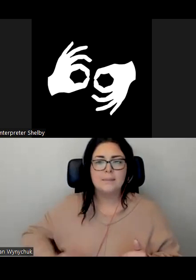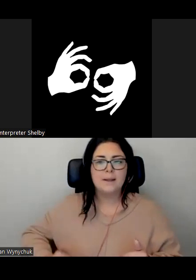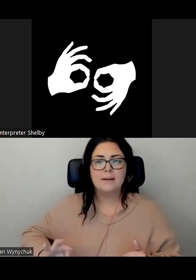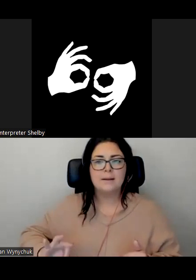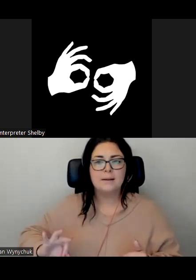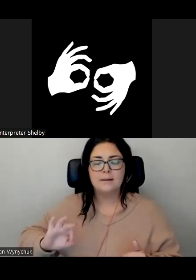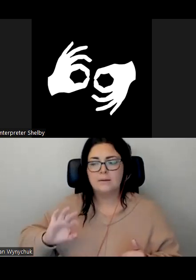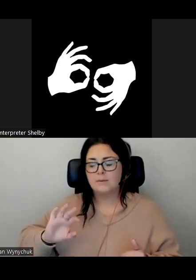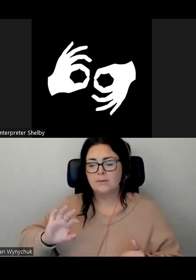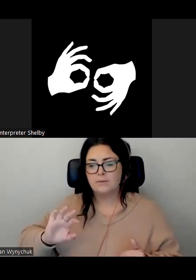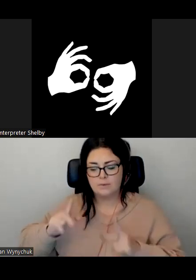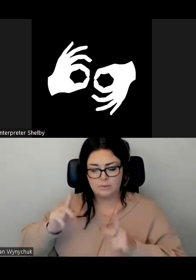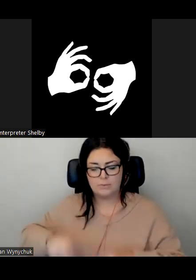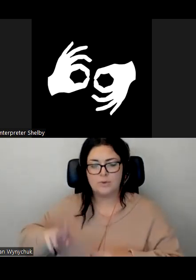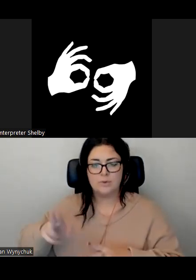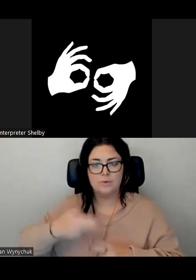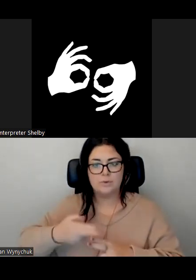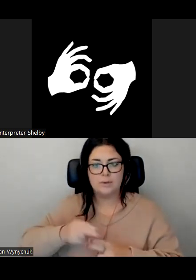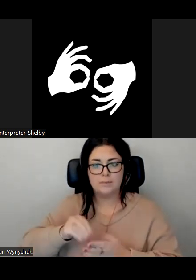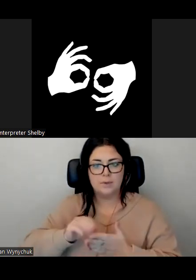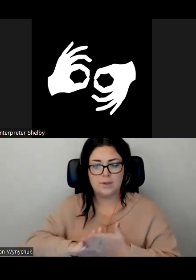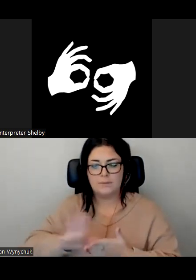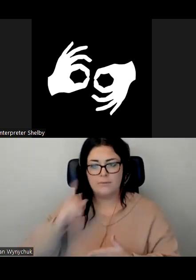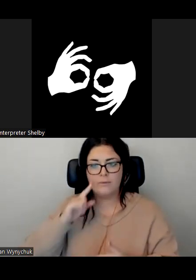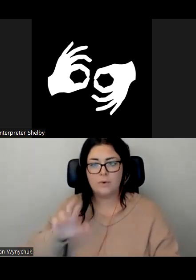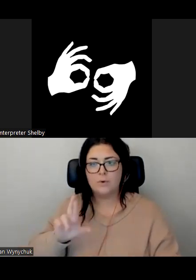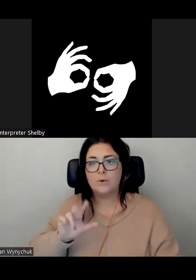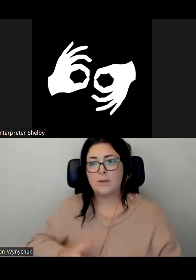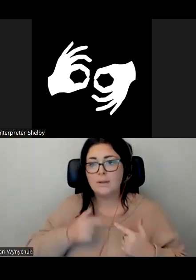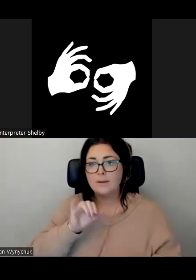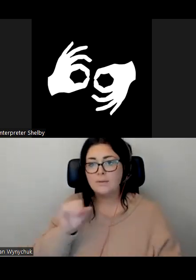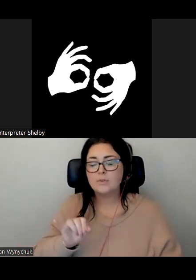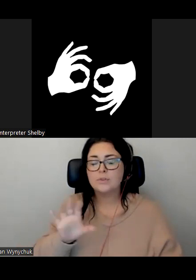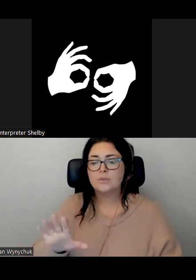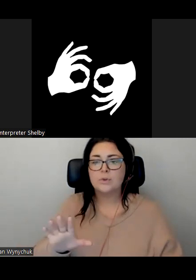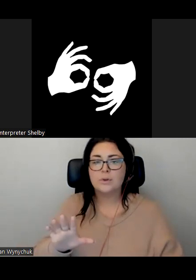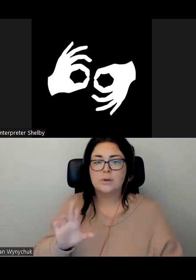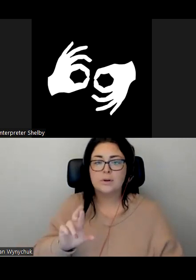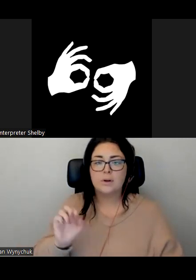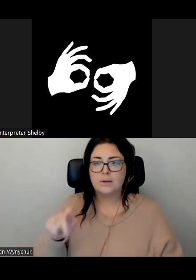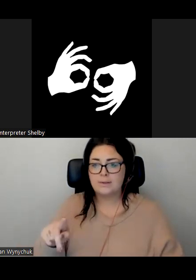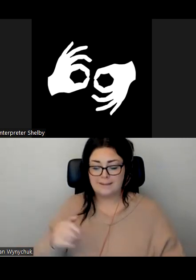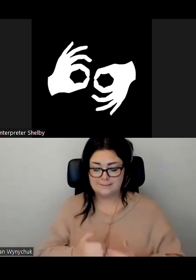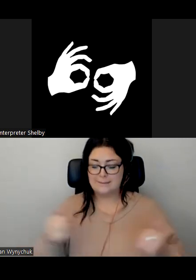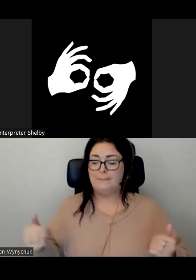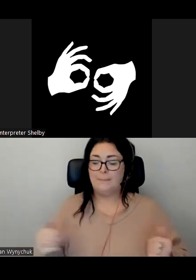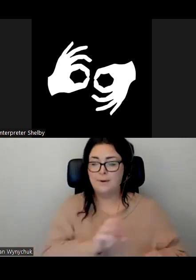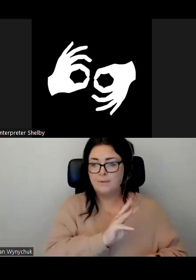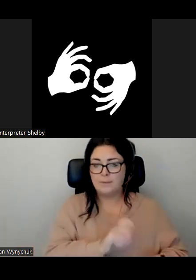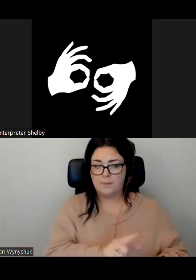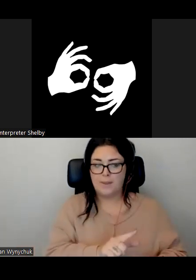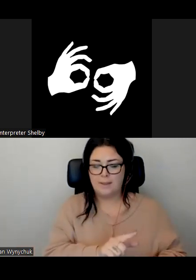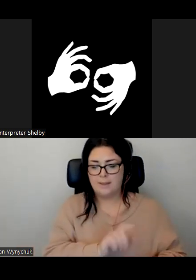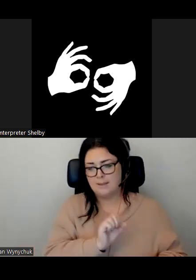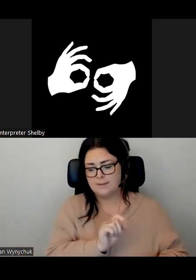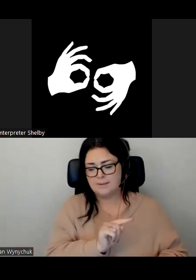name to, your RSPs and life insurances, that's not part of the estate. That's completely separate than your